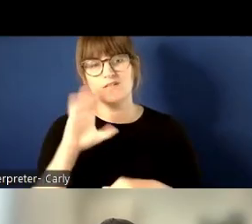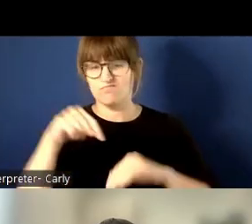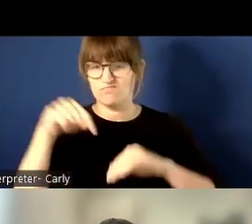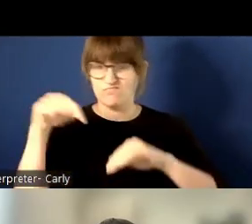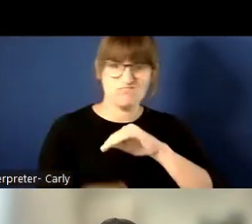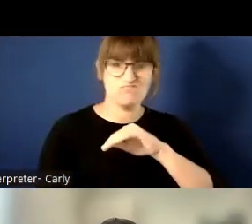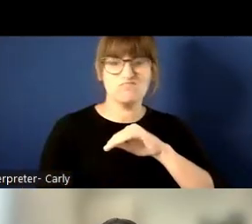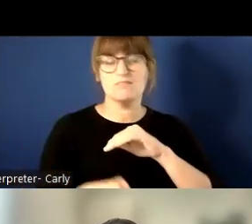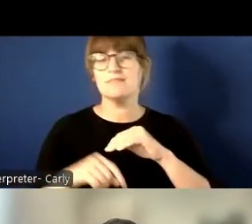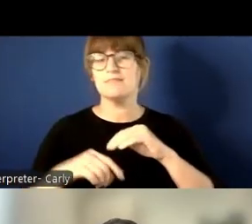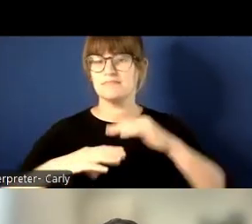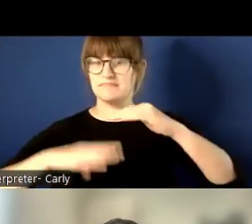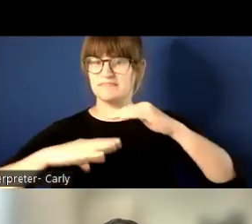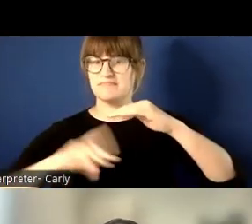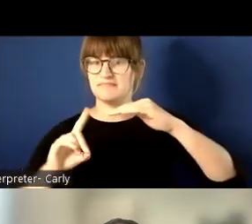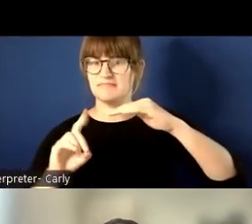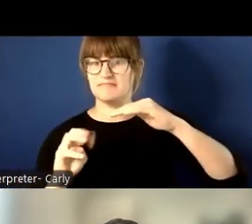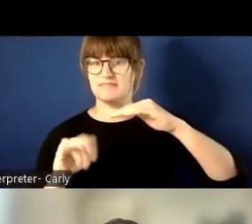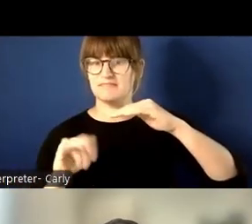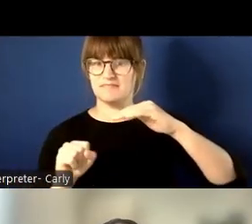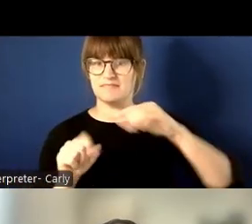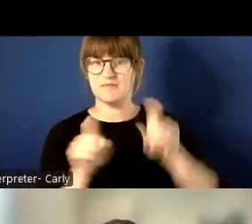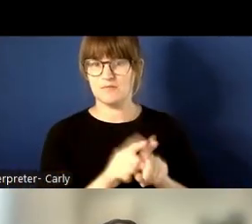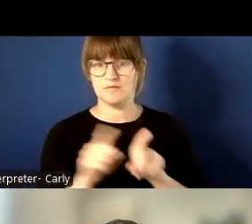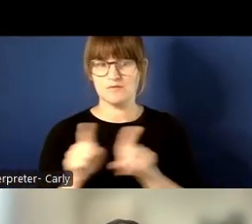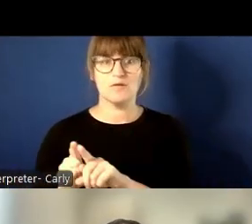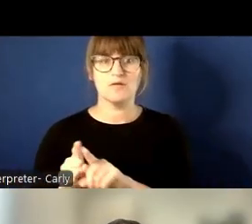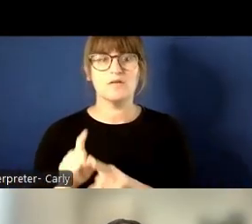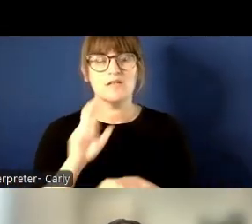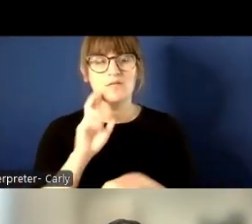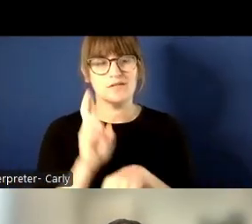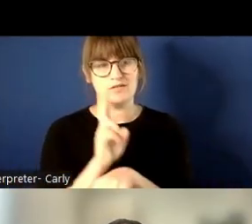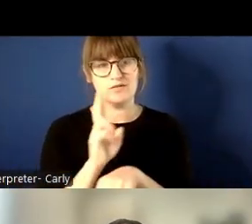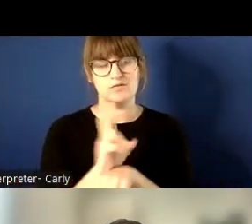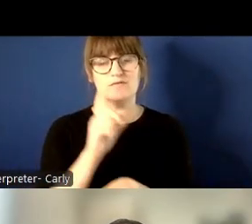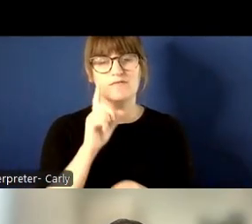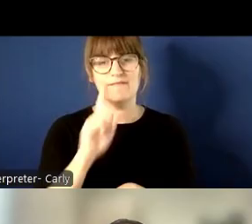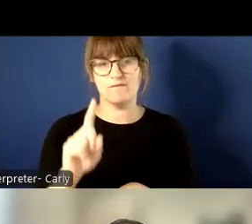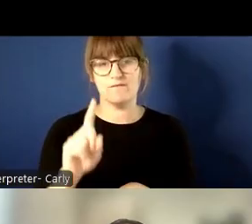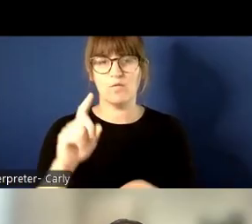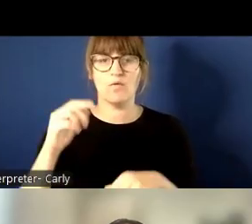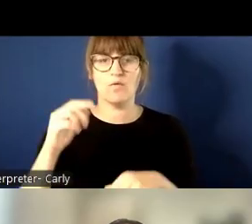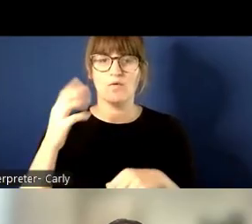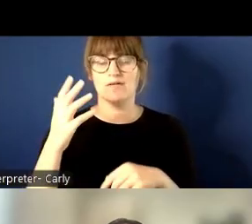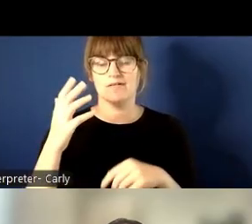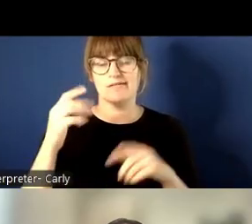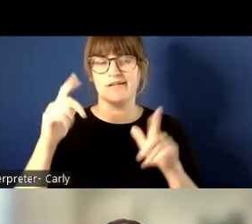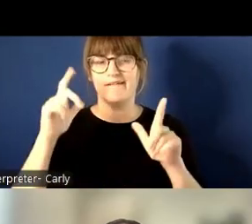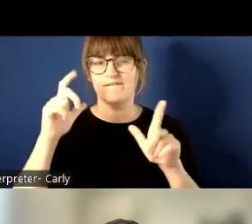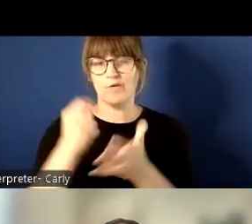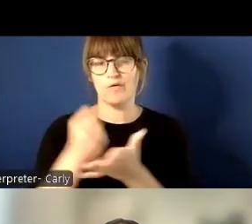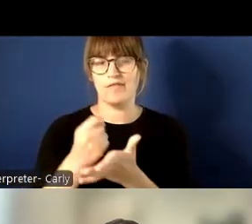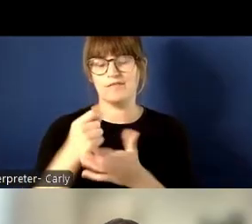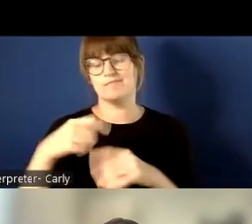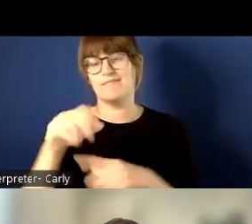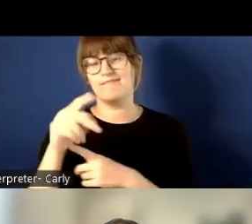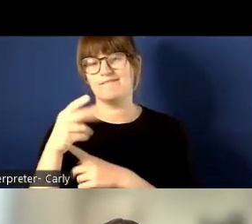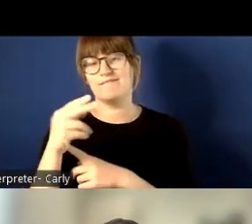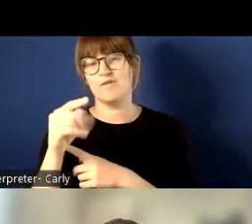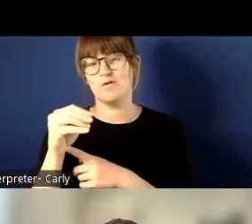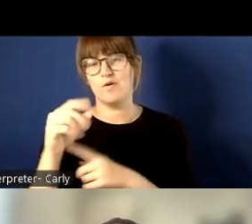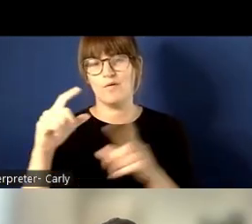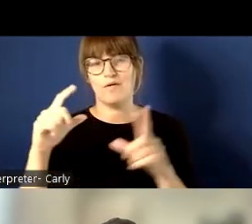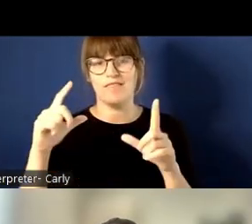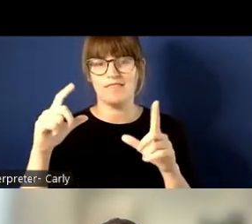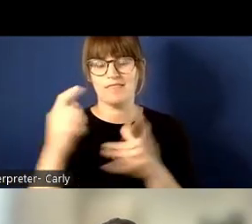into the upper dermis. And UVB is what we use with phototherapy treatment for skin conditions like eczema and psoriasis. It is important to think about